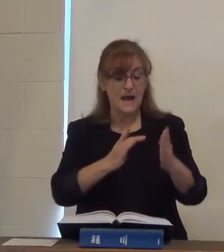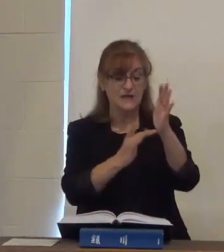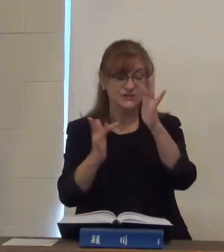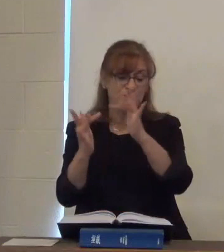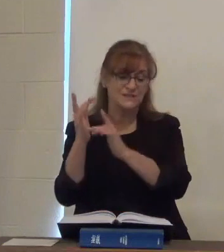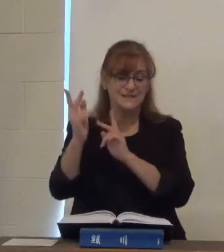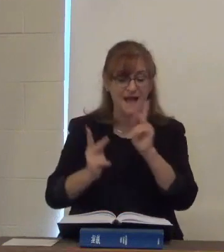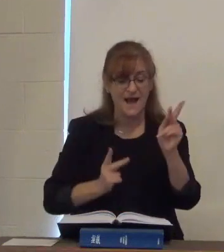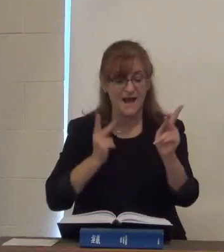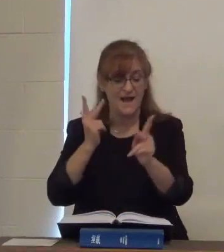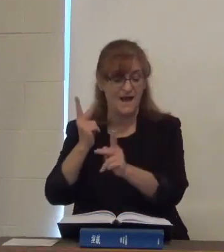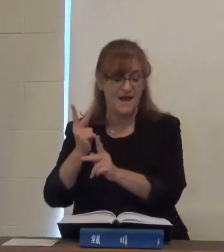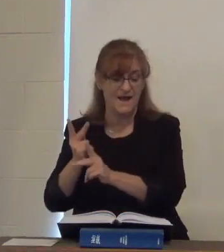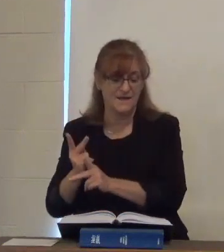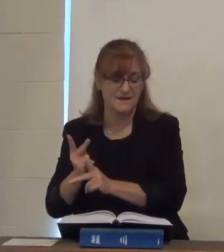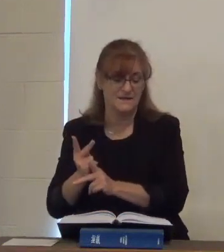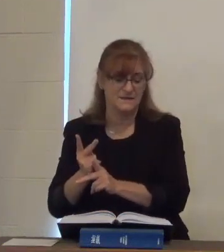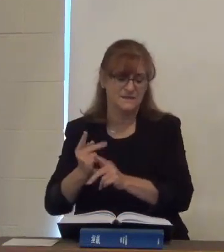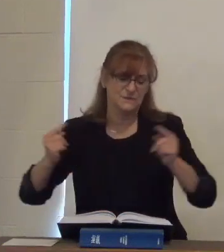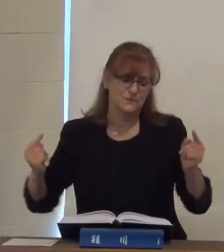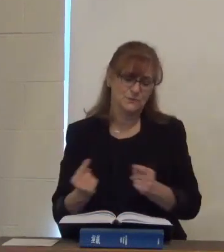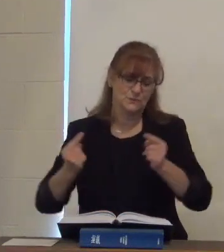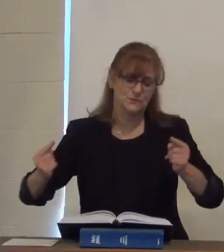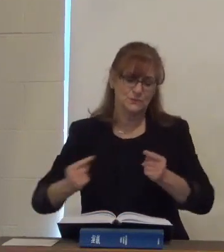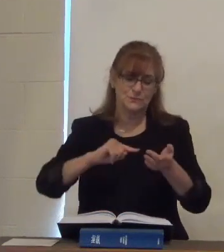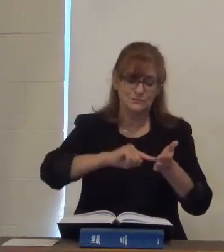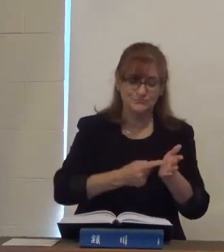Jesus kind was torn